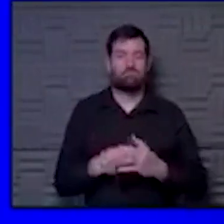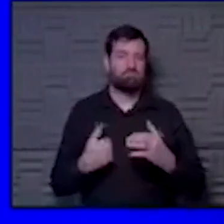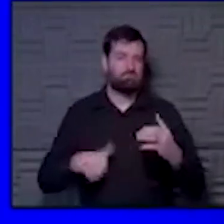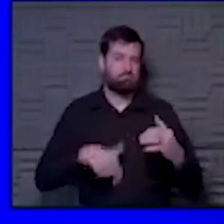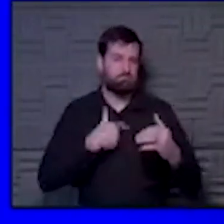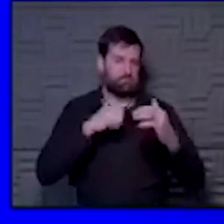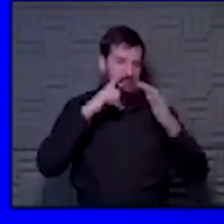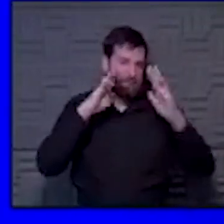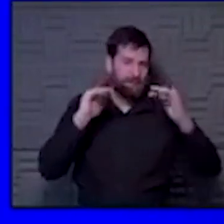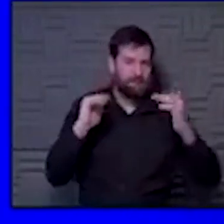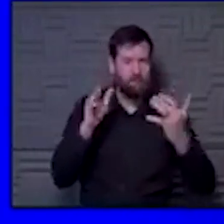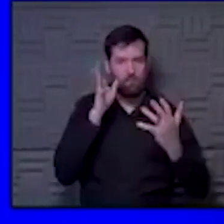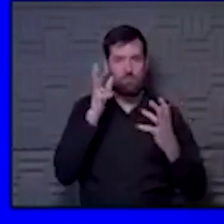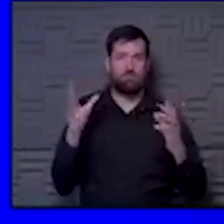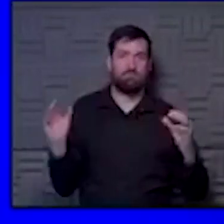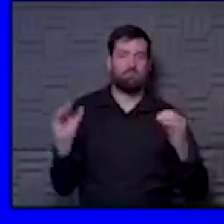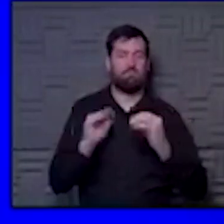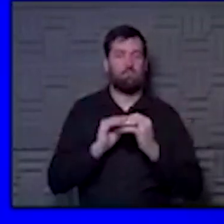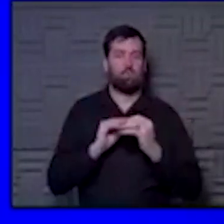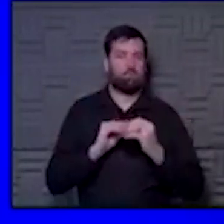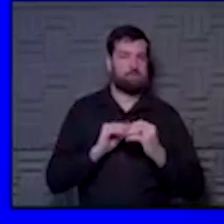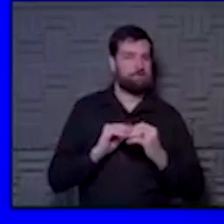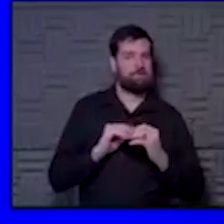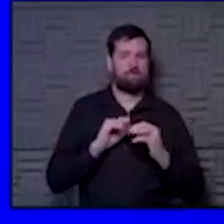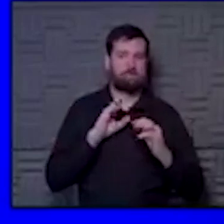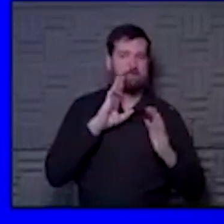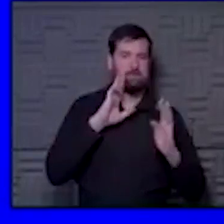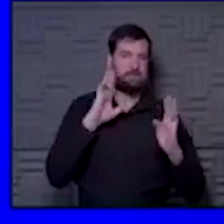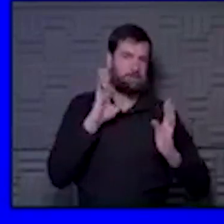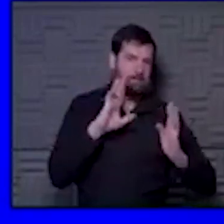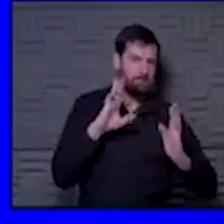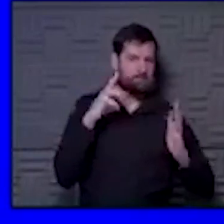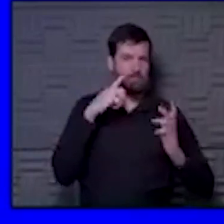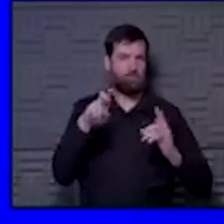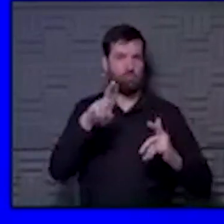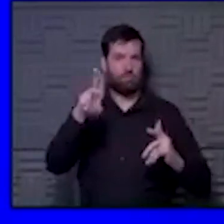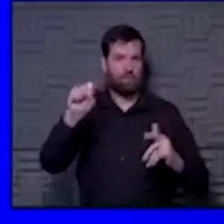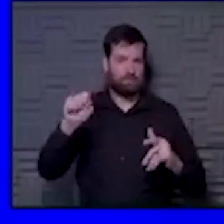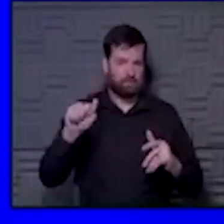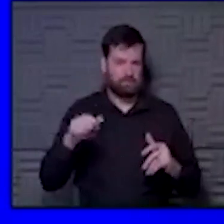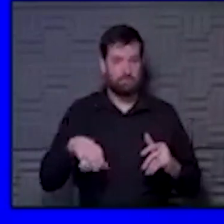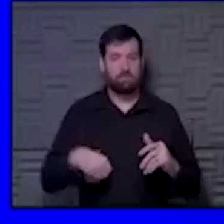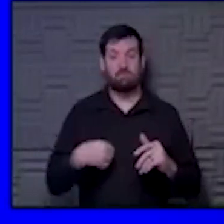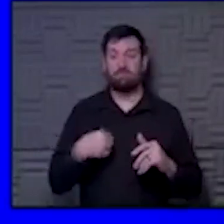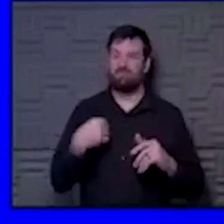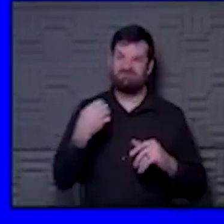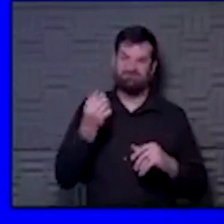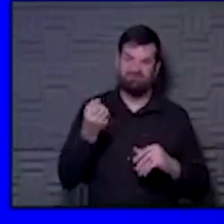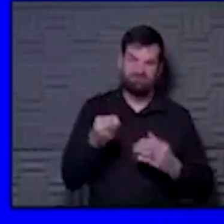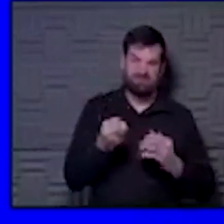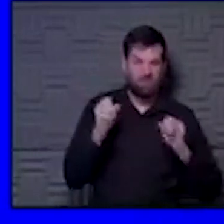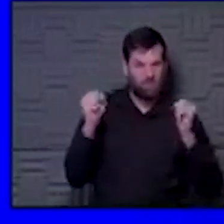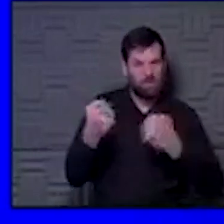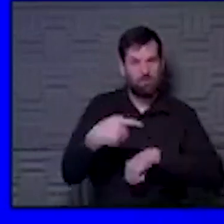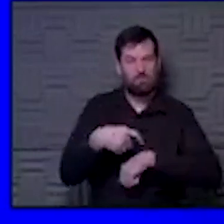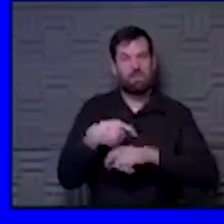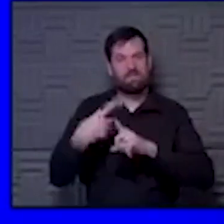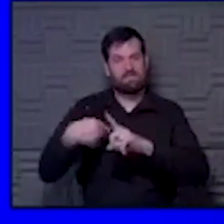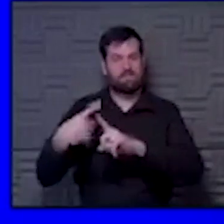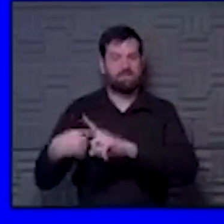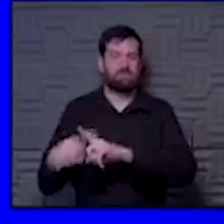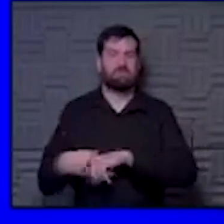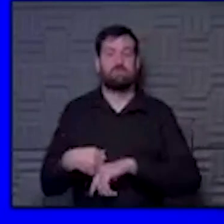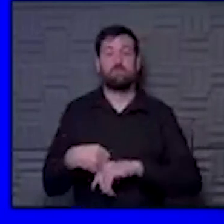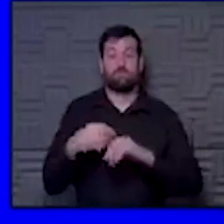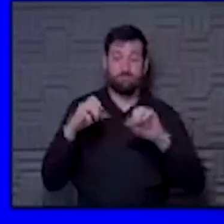anticipating is going to be more trouble for the United States in these winter months. If you can create those outdoor